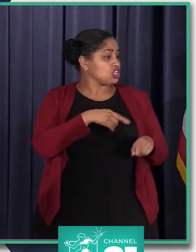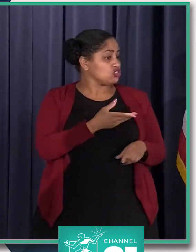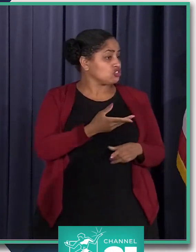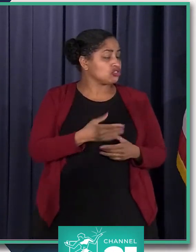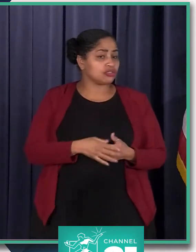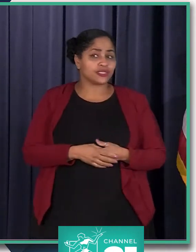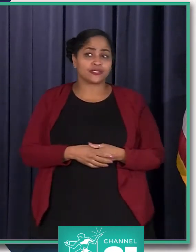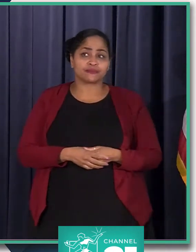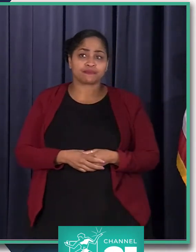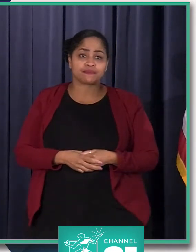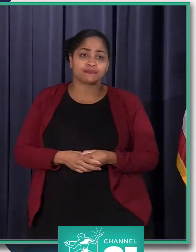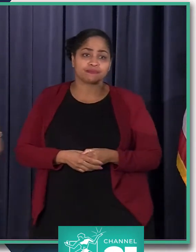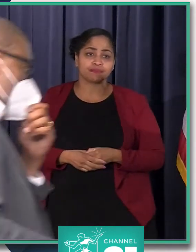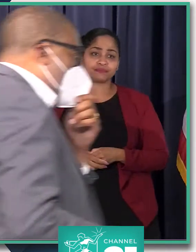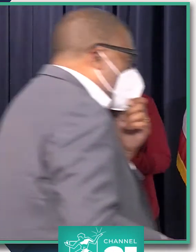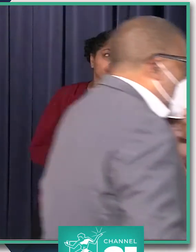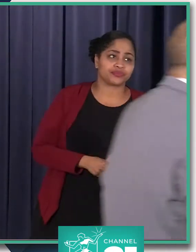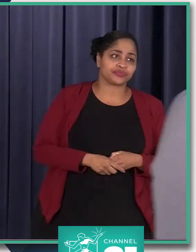Go ahead.